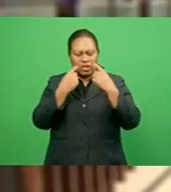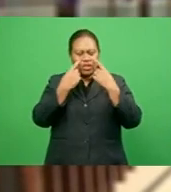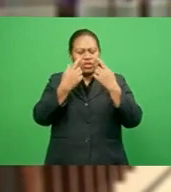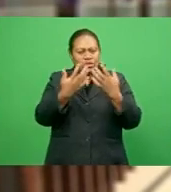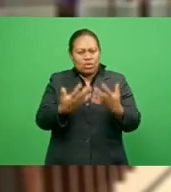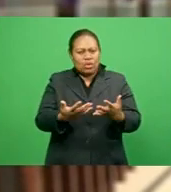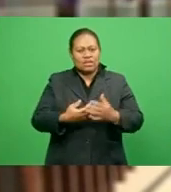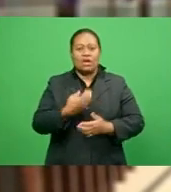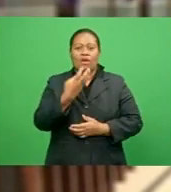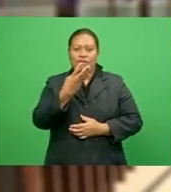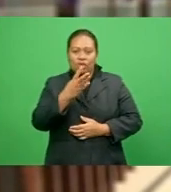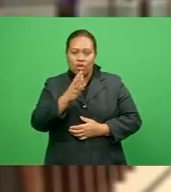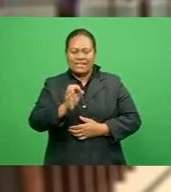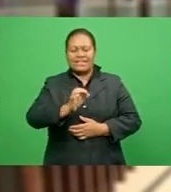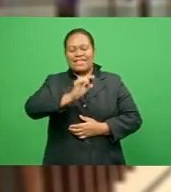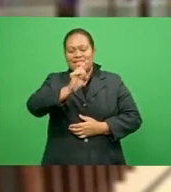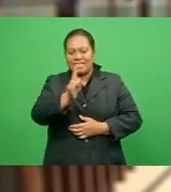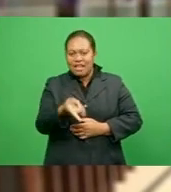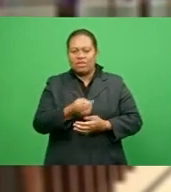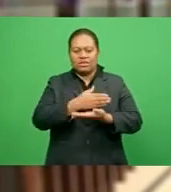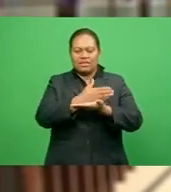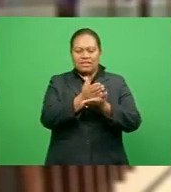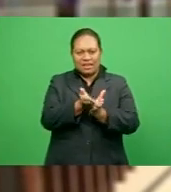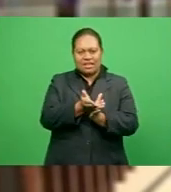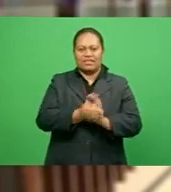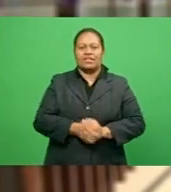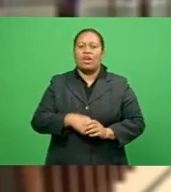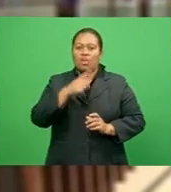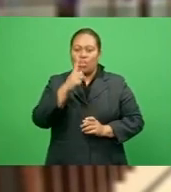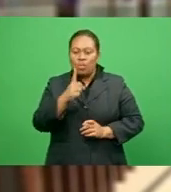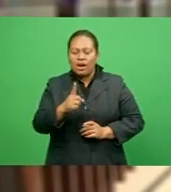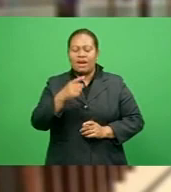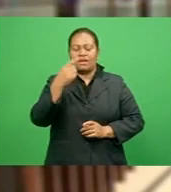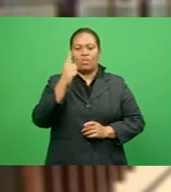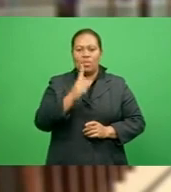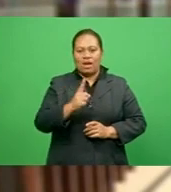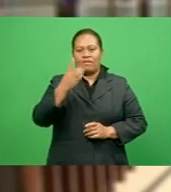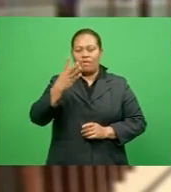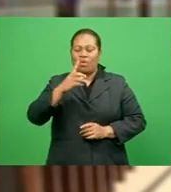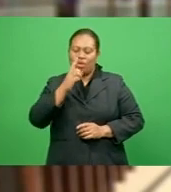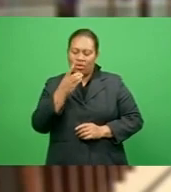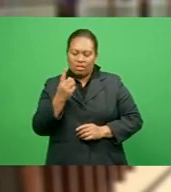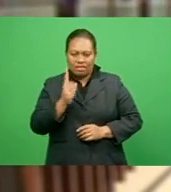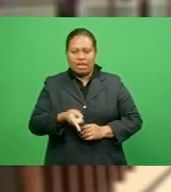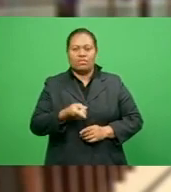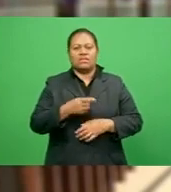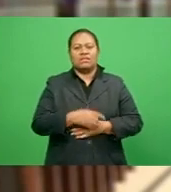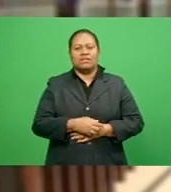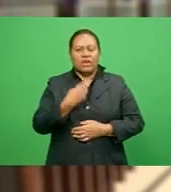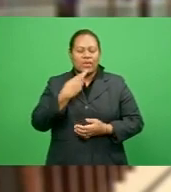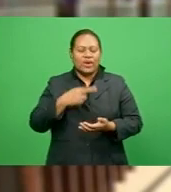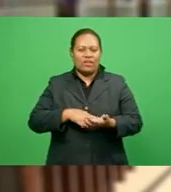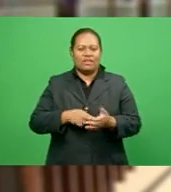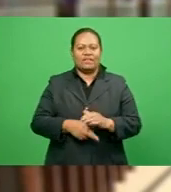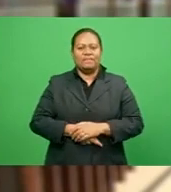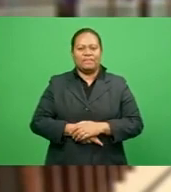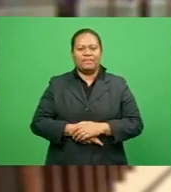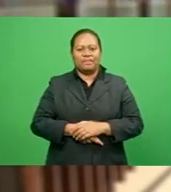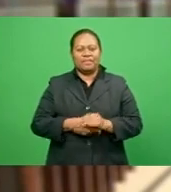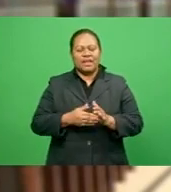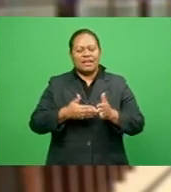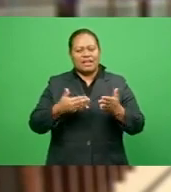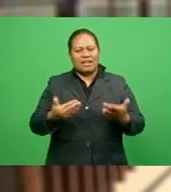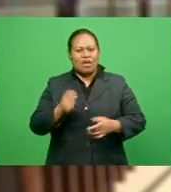of 40,000 shares and value of $148,000 were recorded. On the foreign